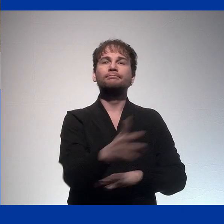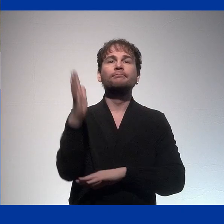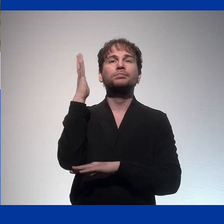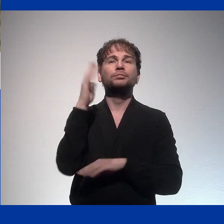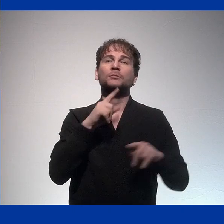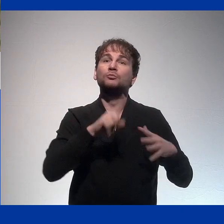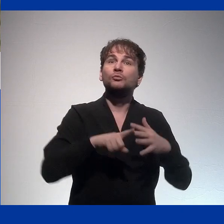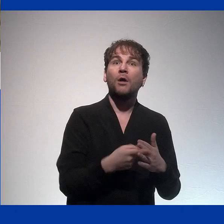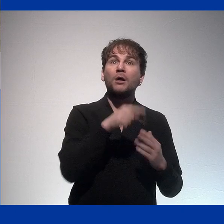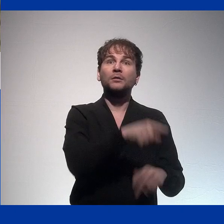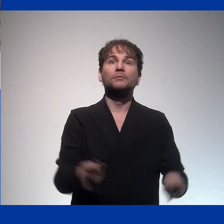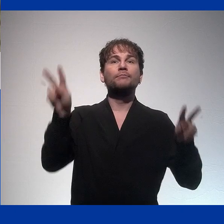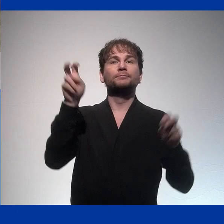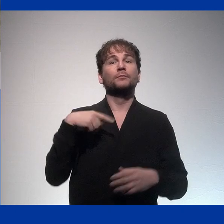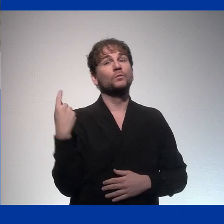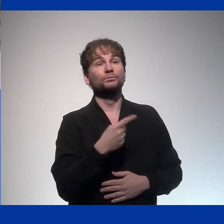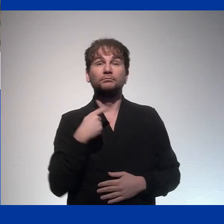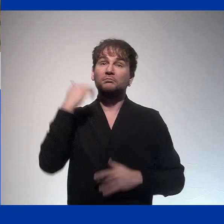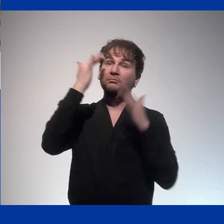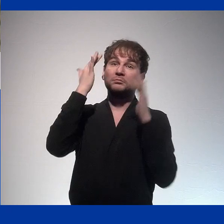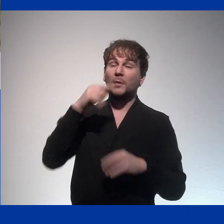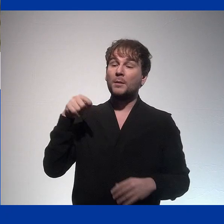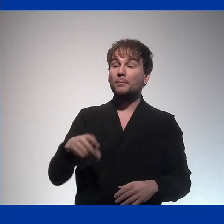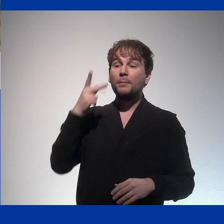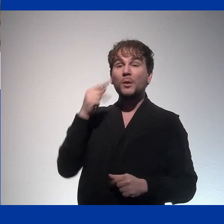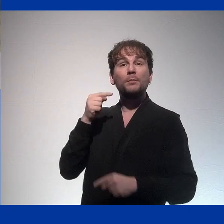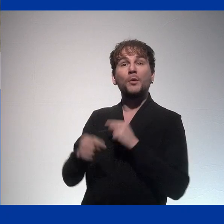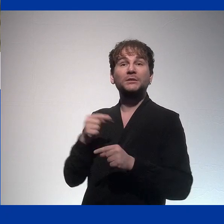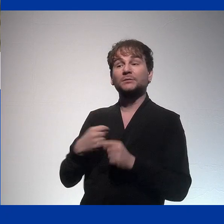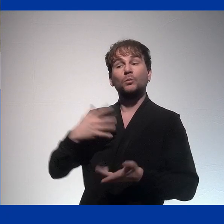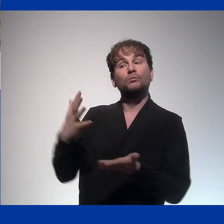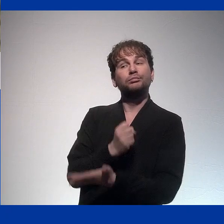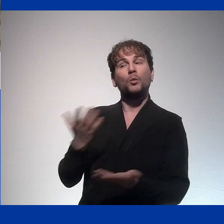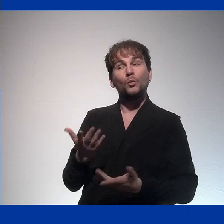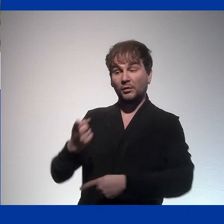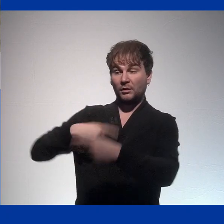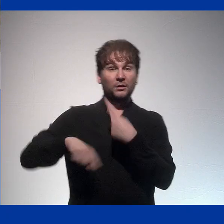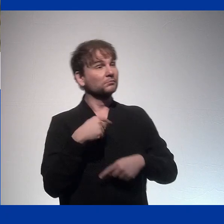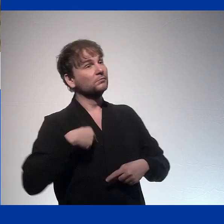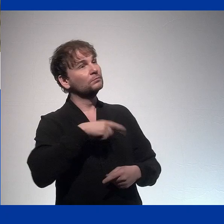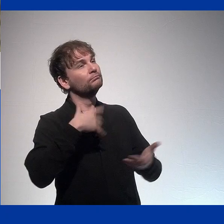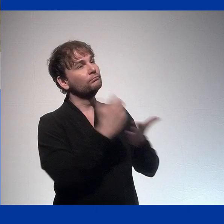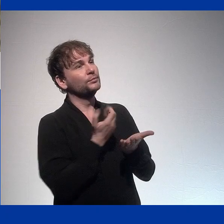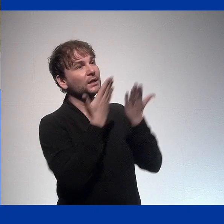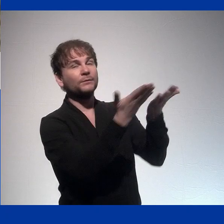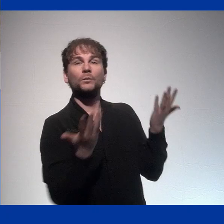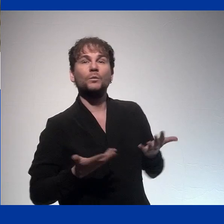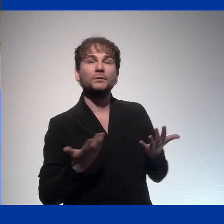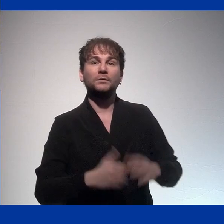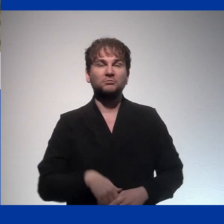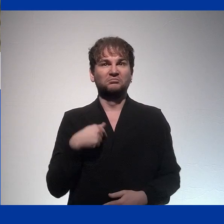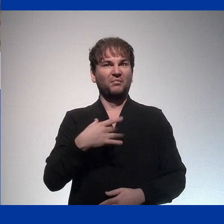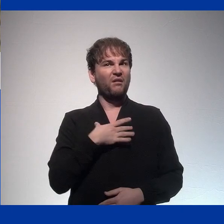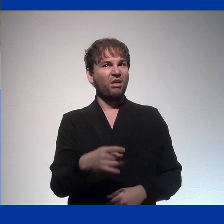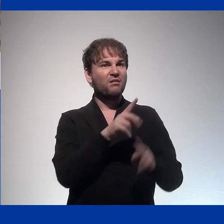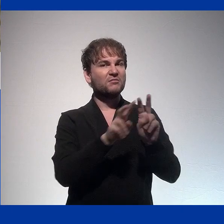this idea of shared responsibility for the implementation. I really think that youth workers can add